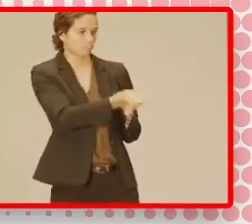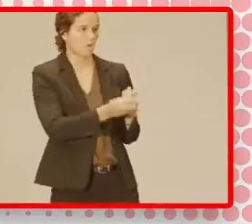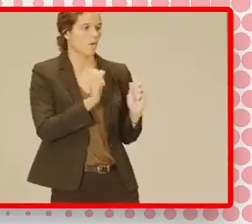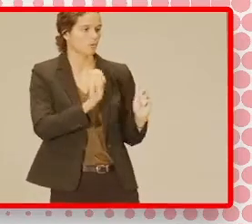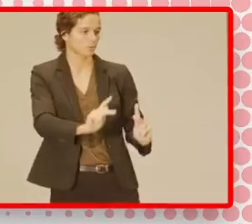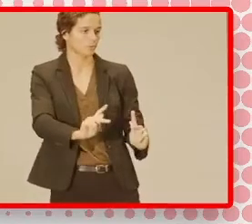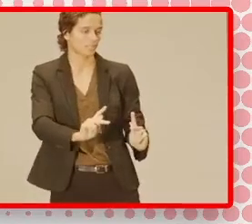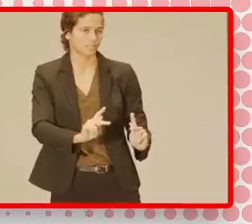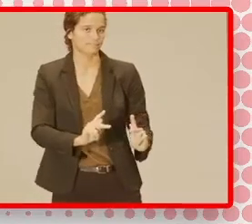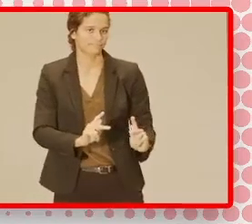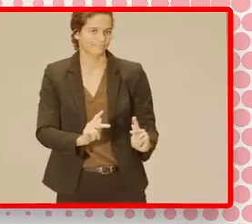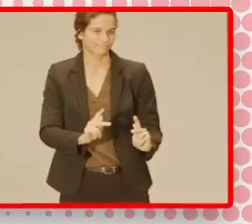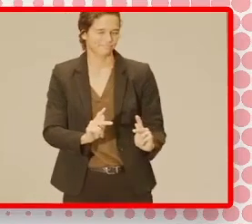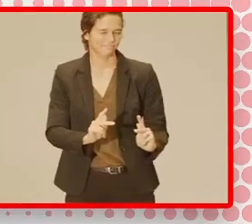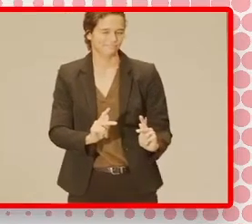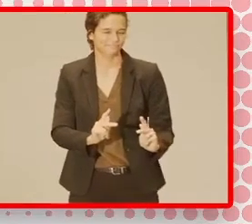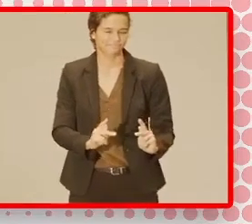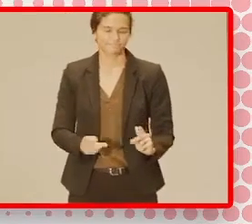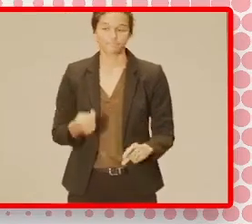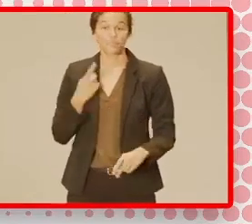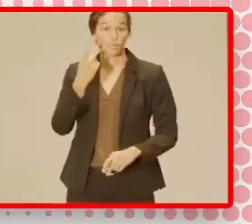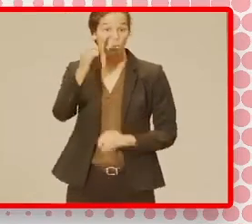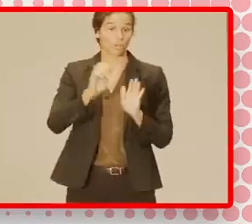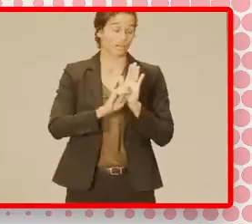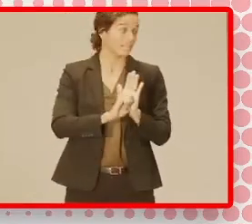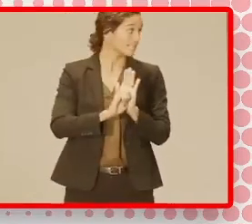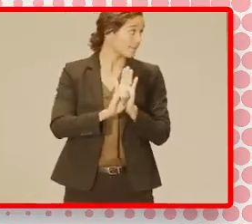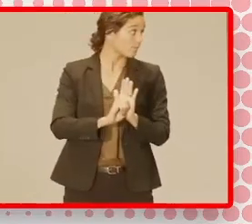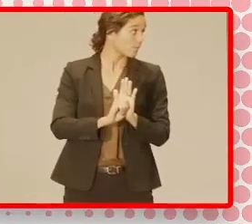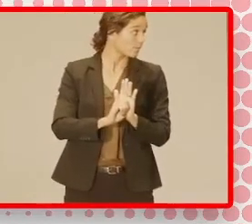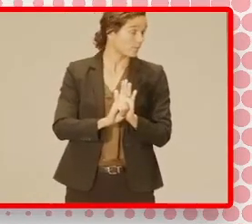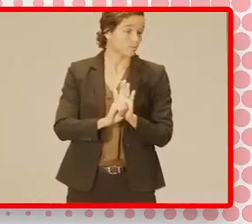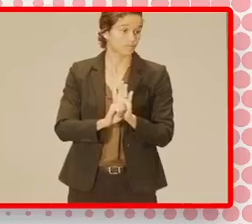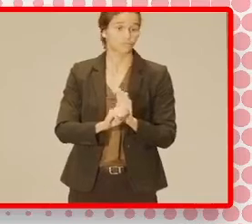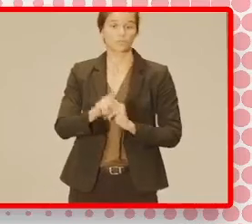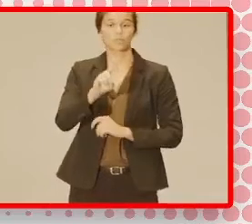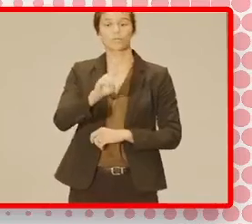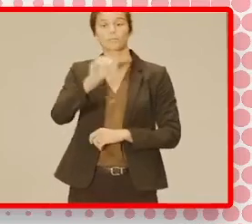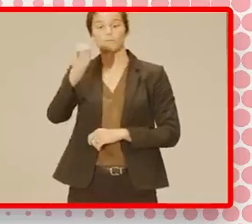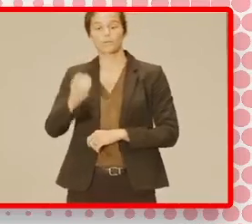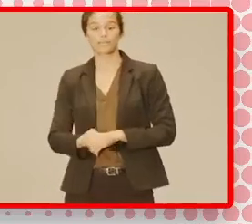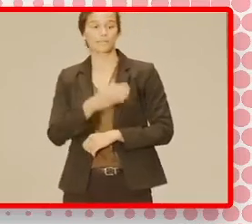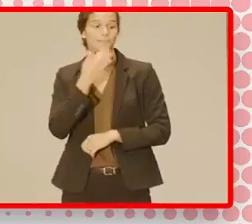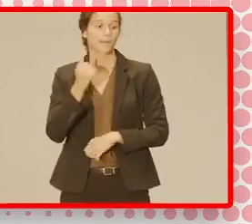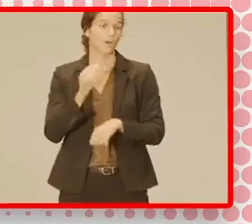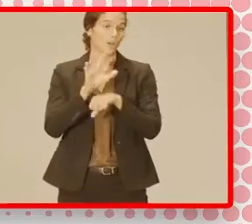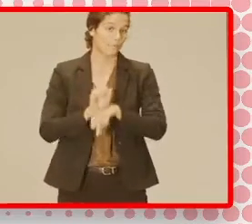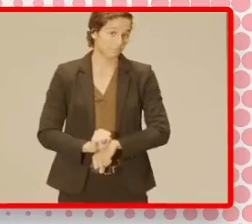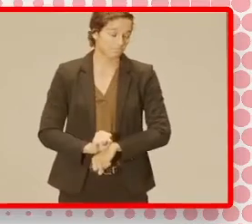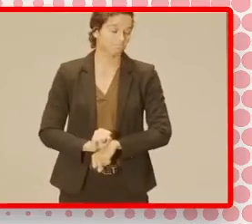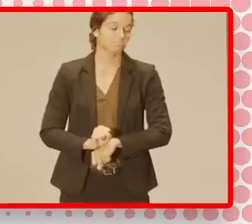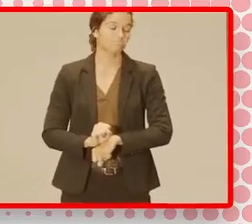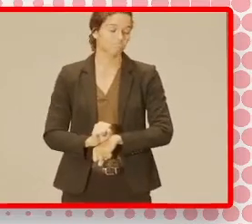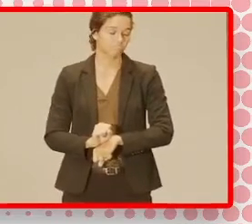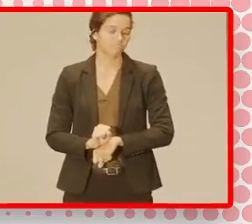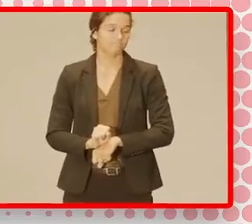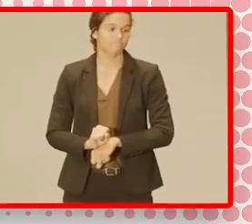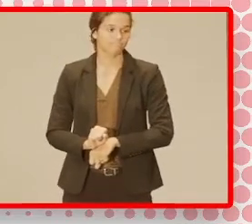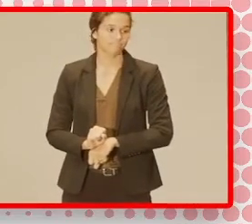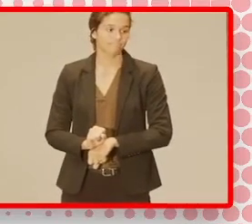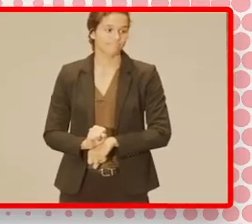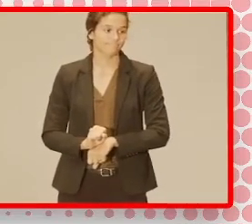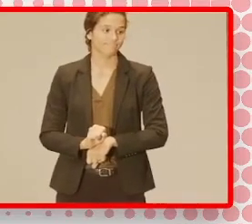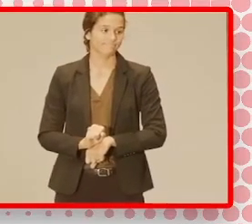Example, how I built a 1% bachelor habit. I needed